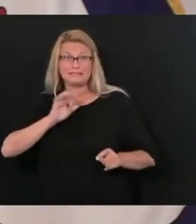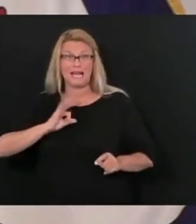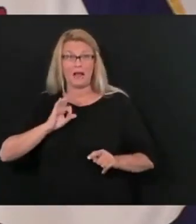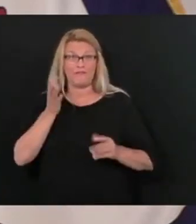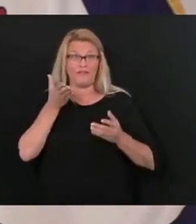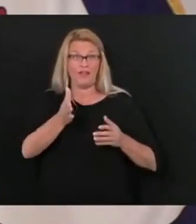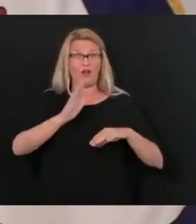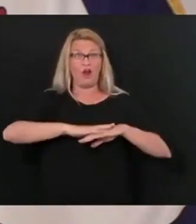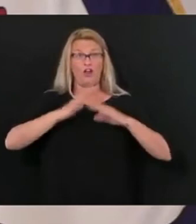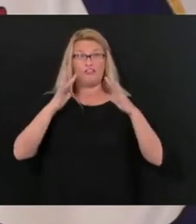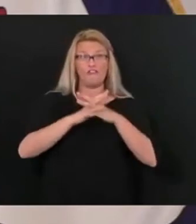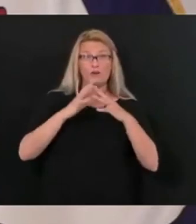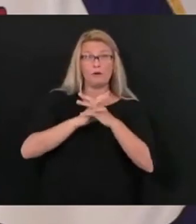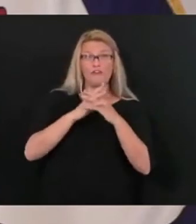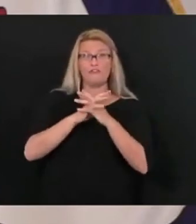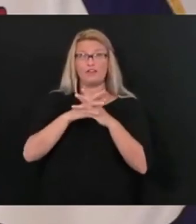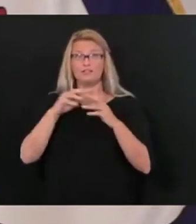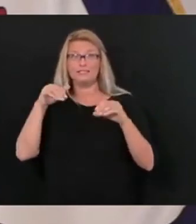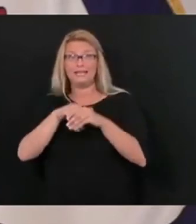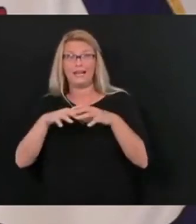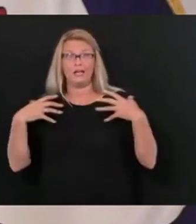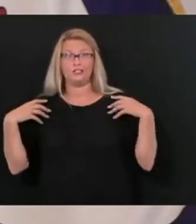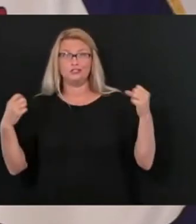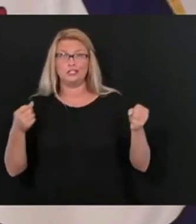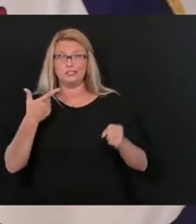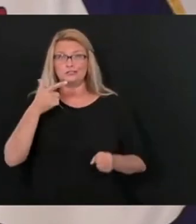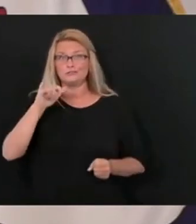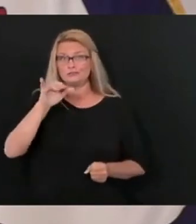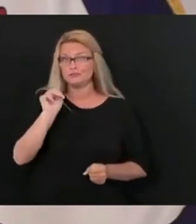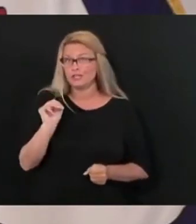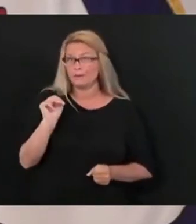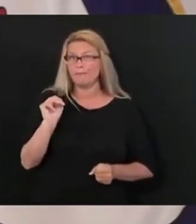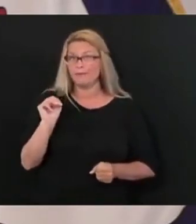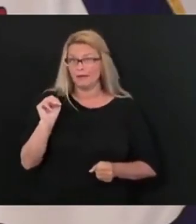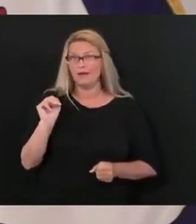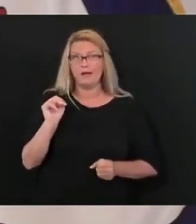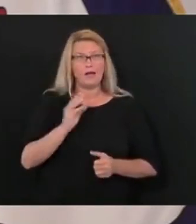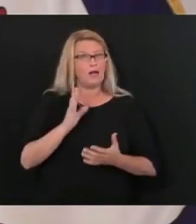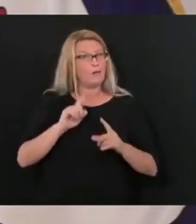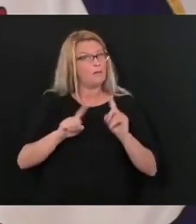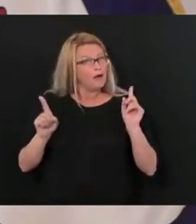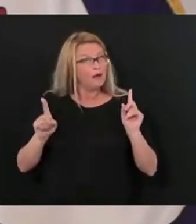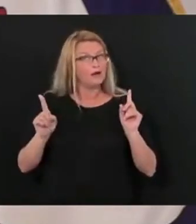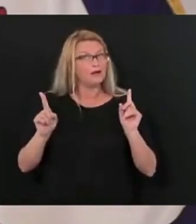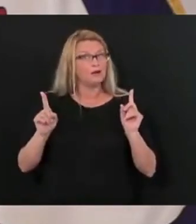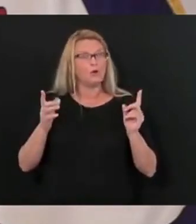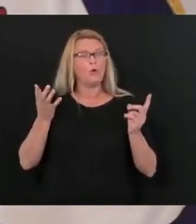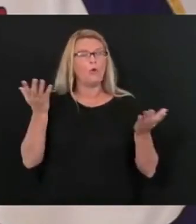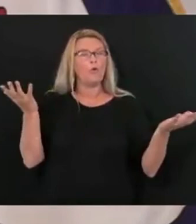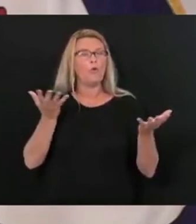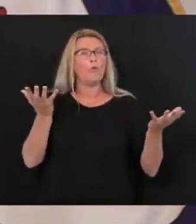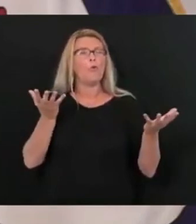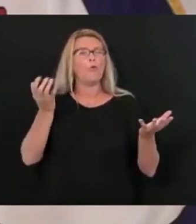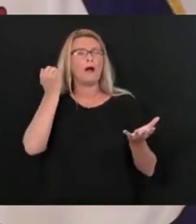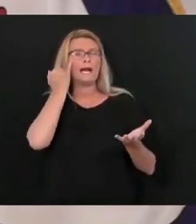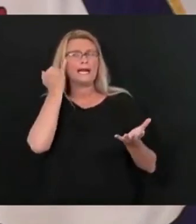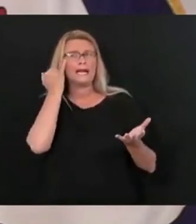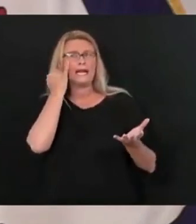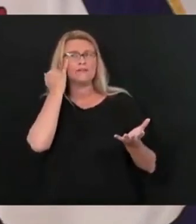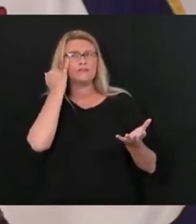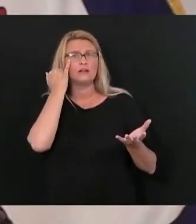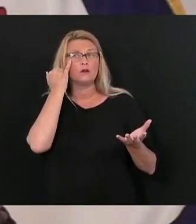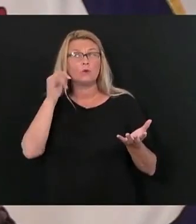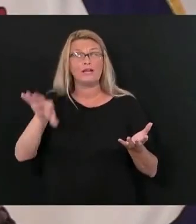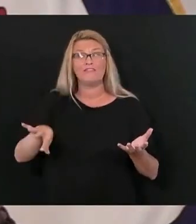playing, and we're going to test the coaches, we're going to test everyone. And if at the end of the day, what if we find a